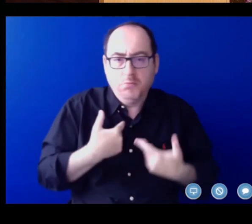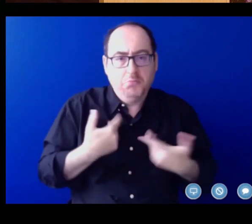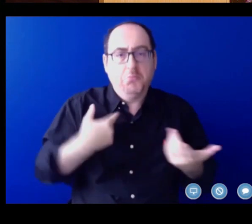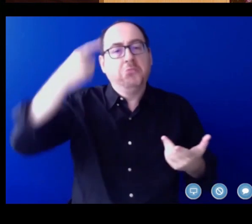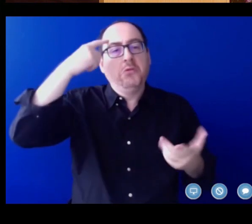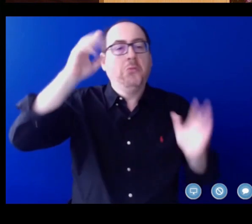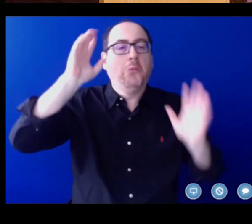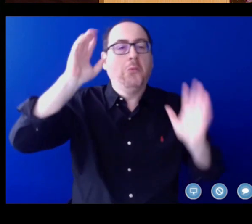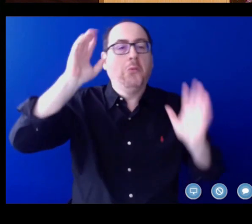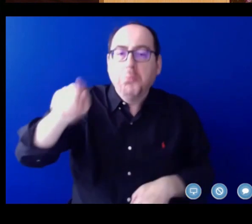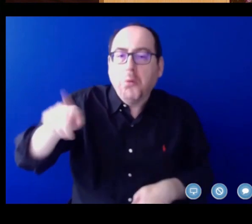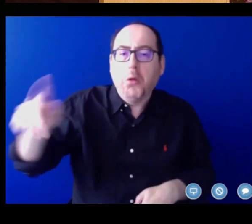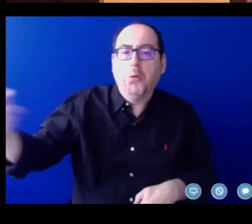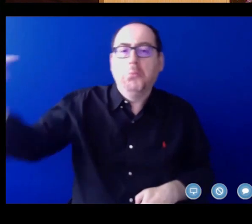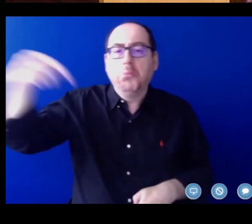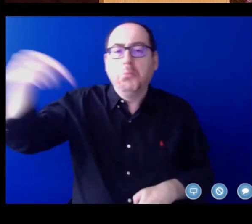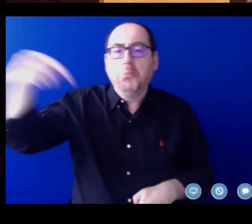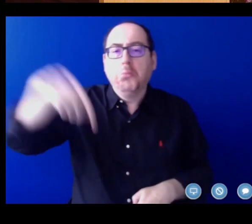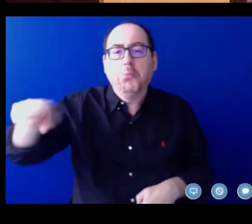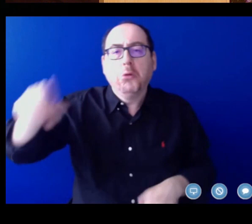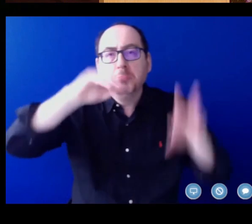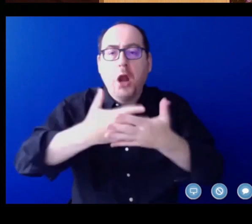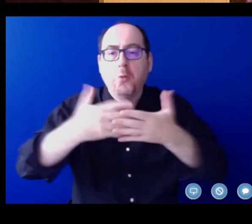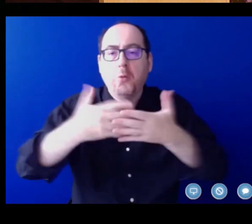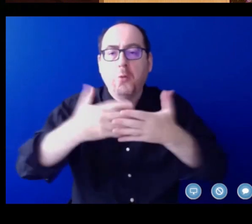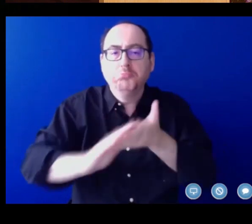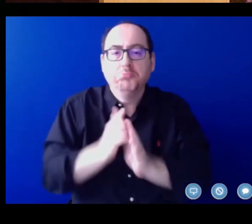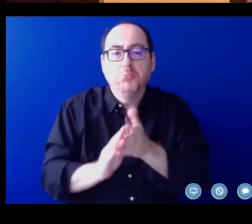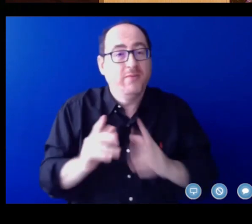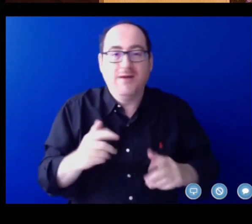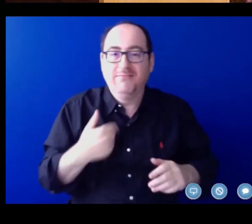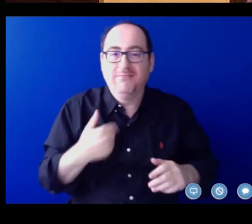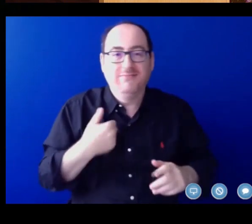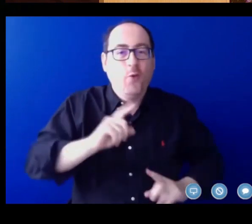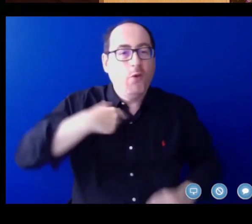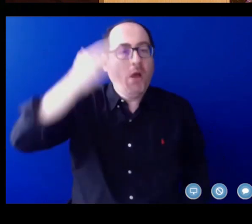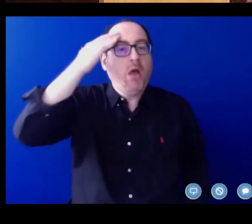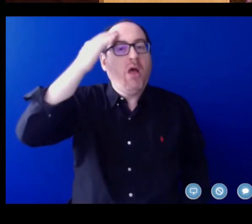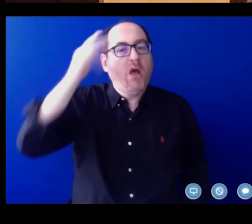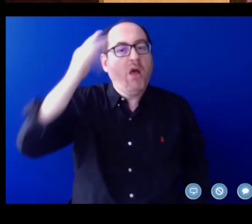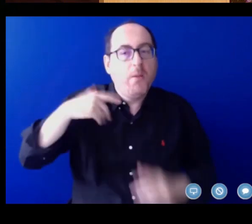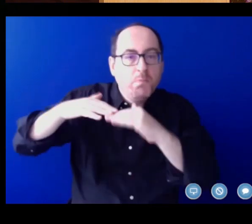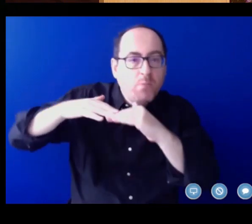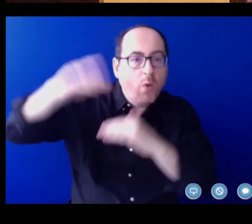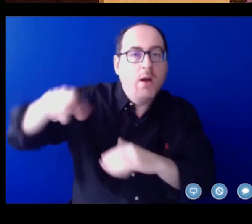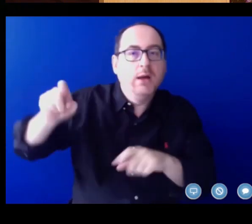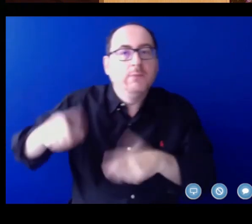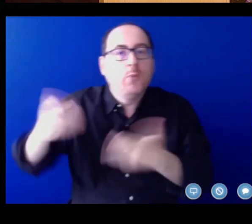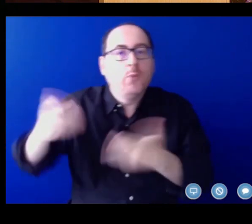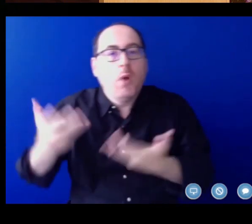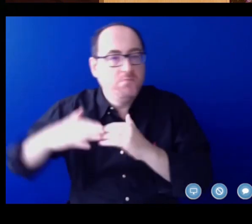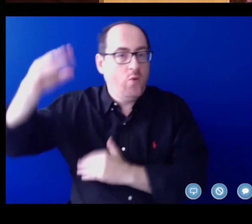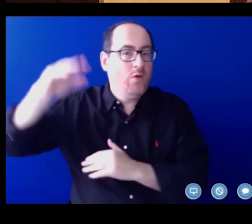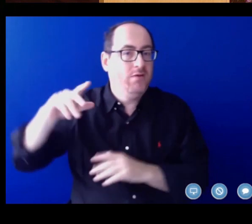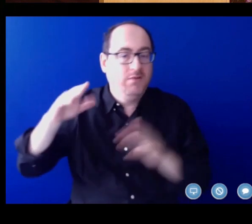Also from these studies, another quote from a staff member. Our enrolment, that would probably have been the major thing that changed. We designed